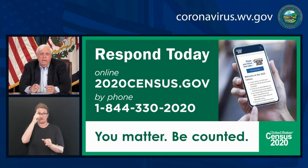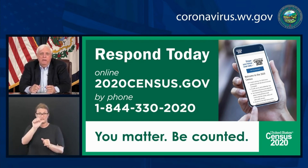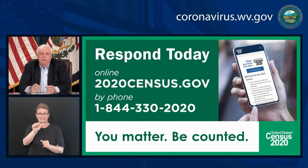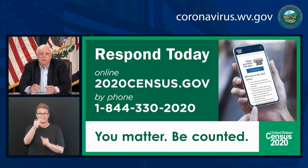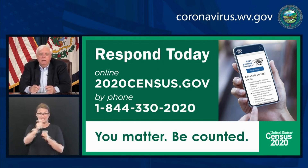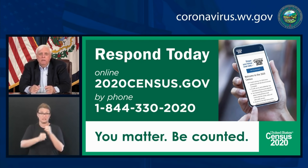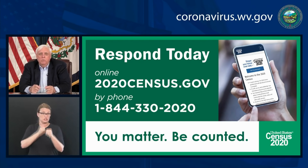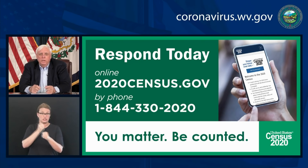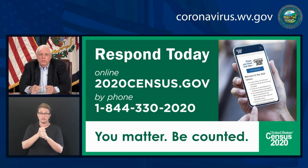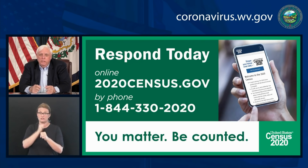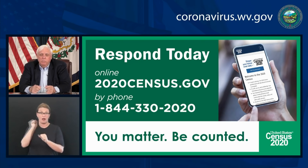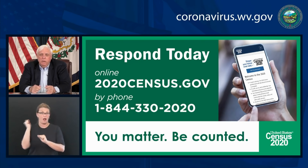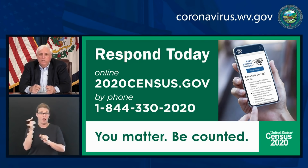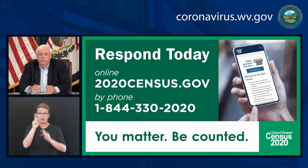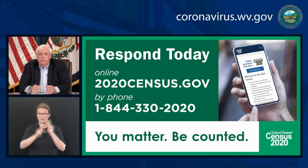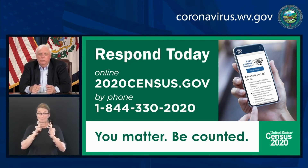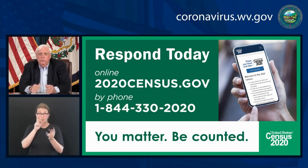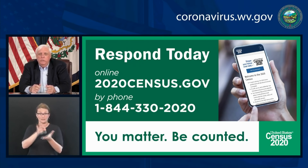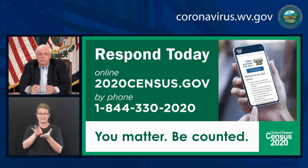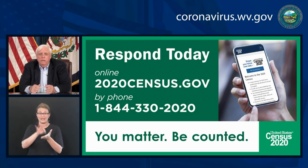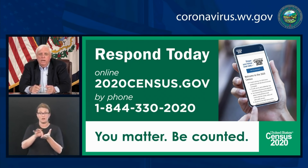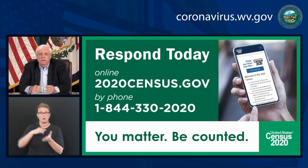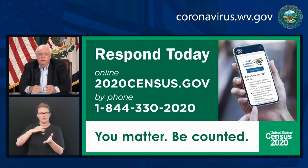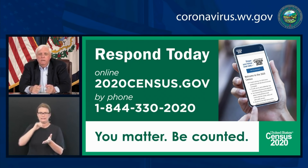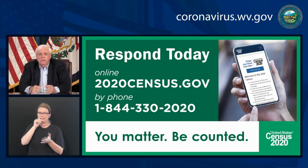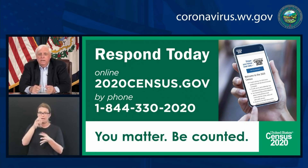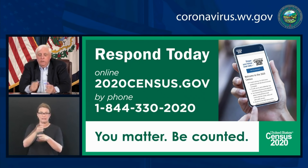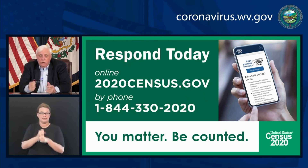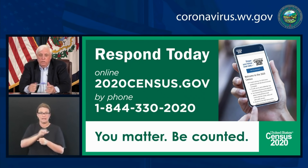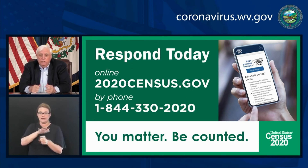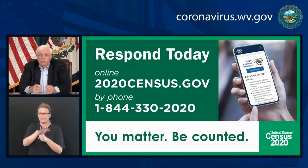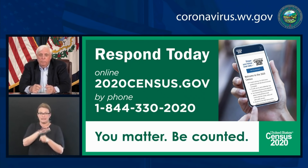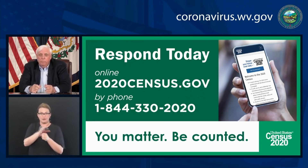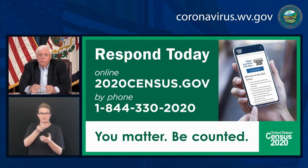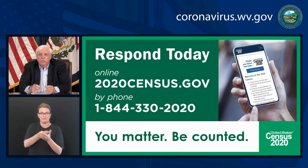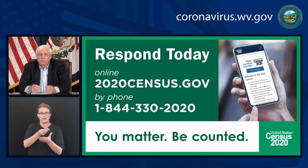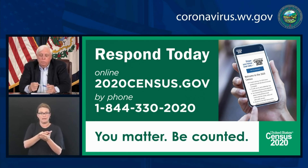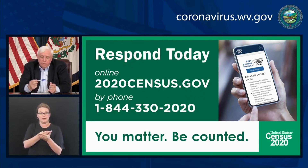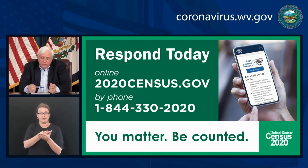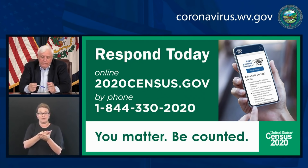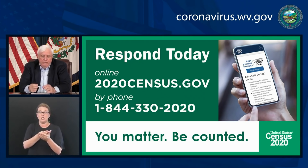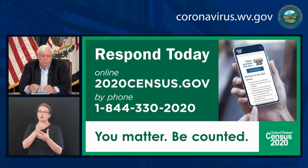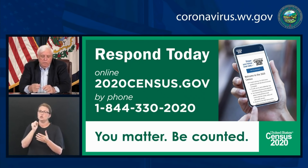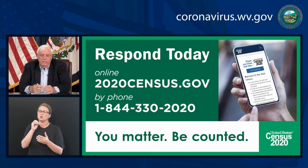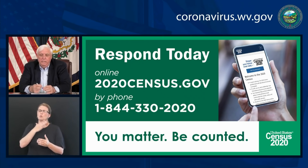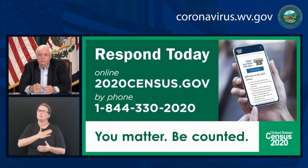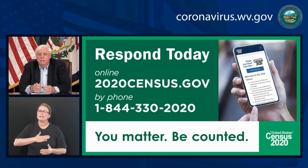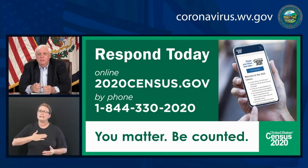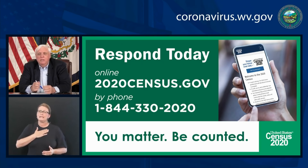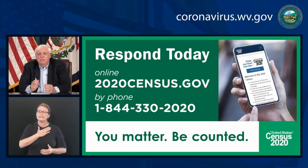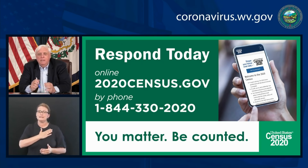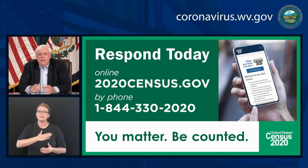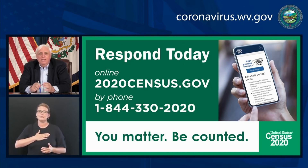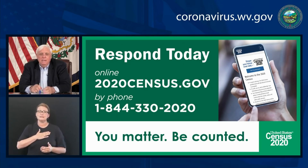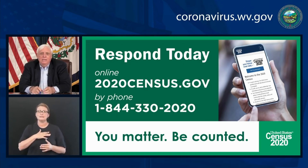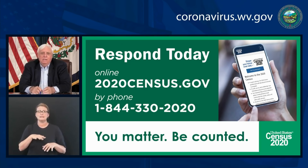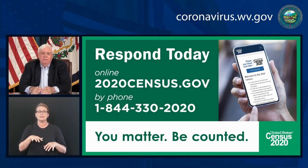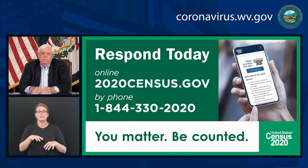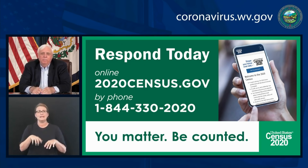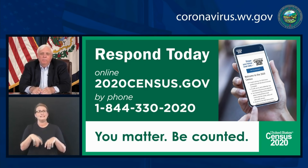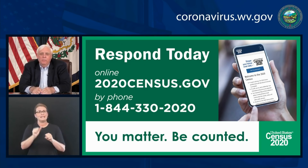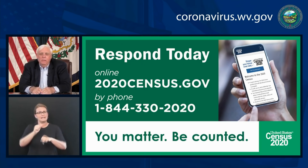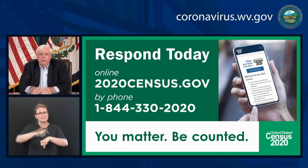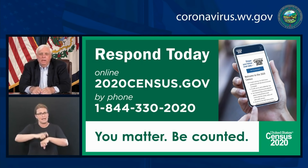get counted. We didn't get the monies that we could have gotten, and it hurt us. So please, please, take